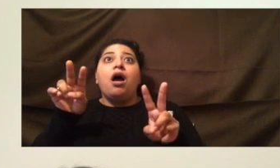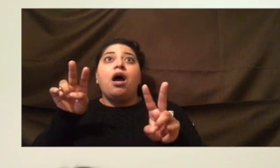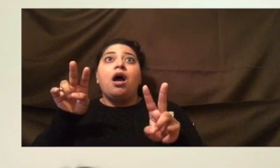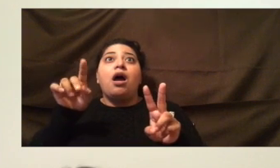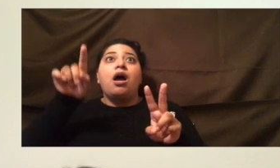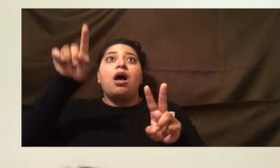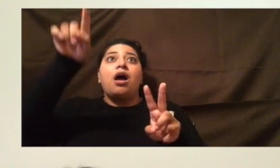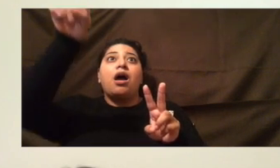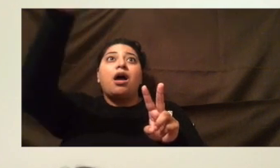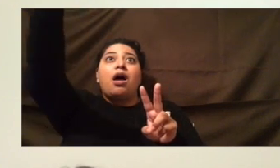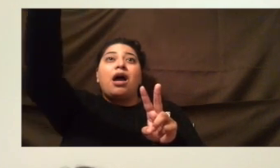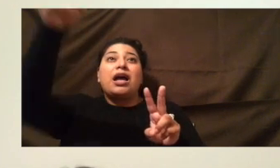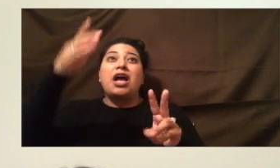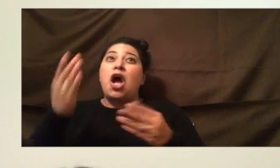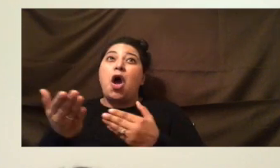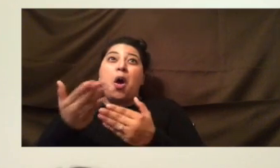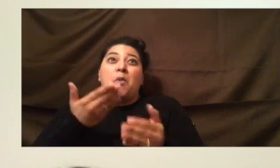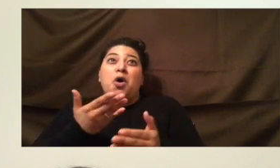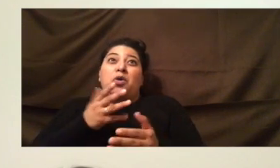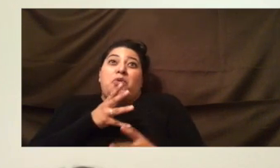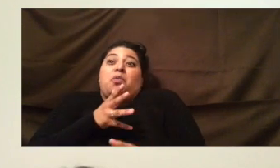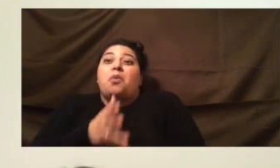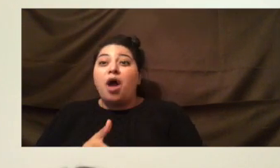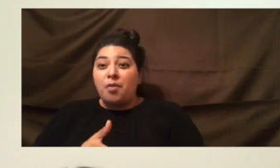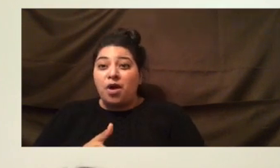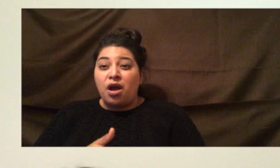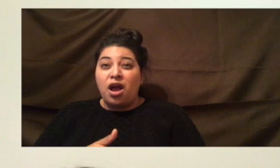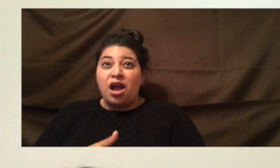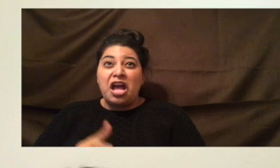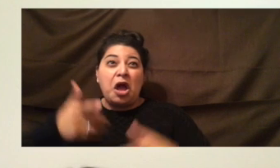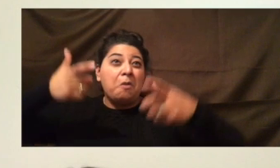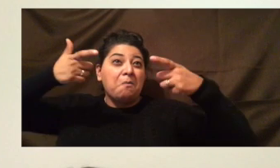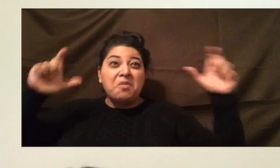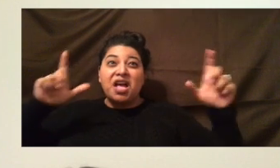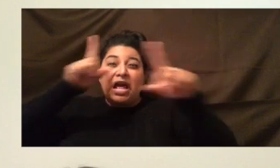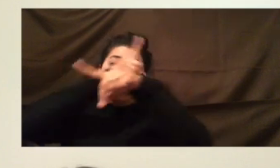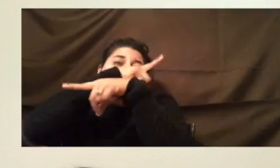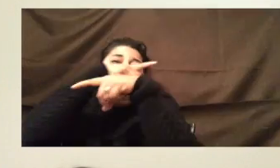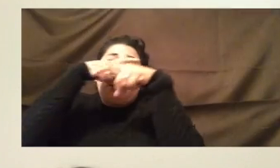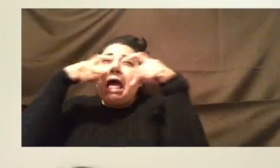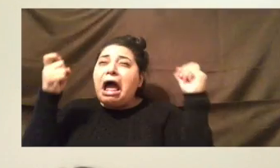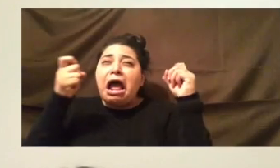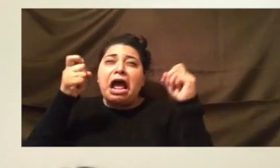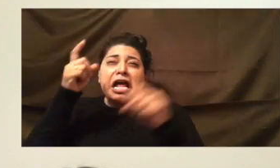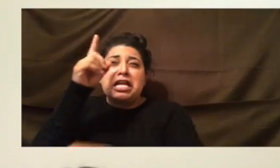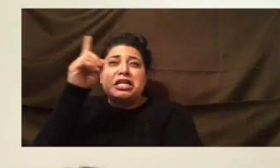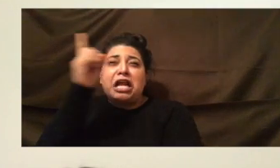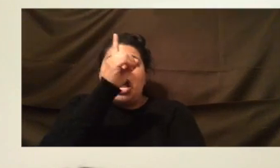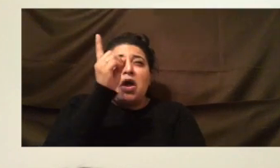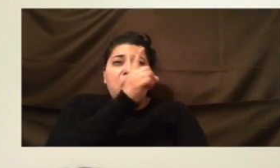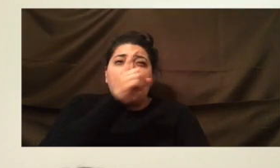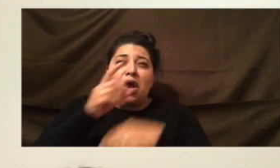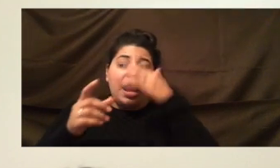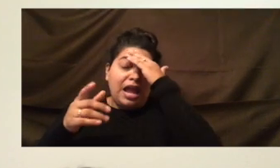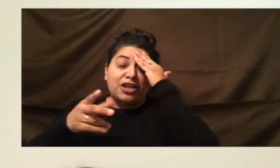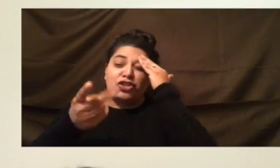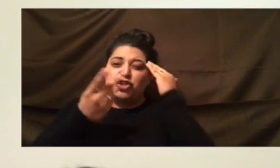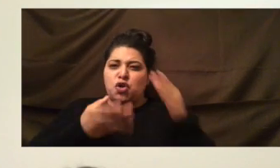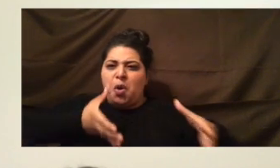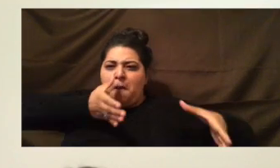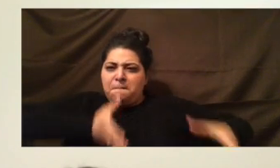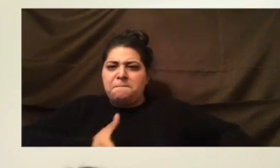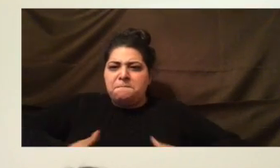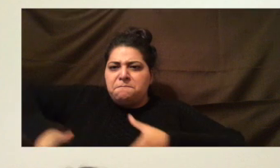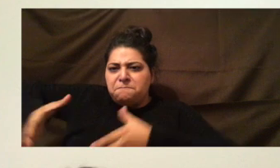distance almost made him throw up. An enormous, ugly monster was coming across the plain. He was walking